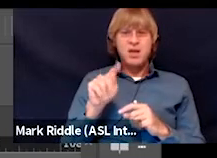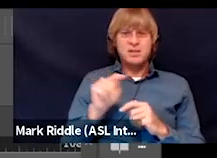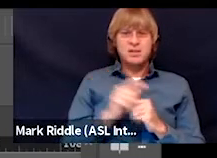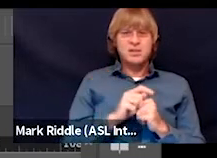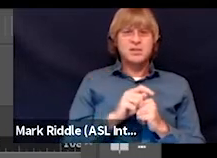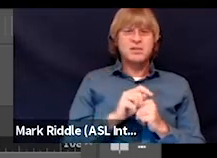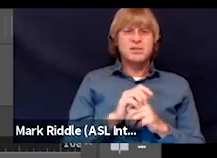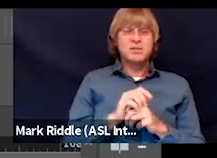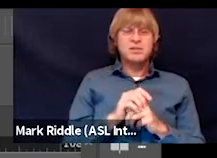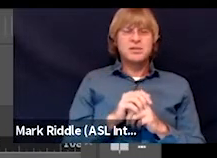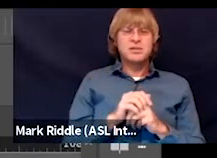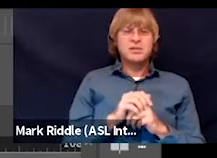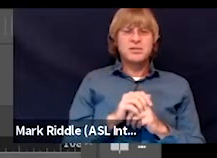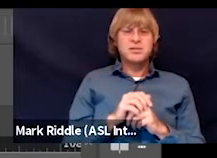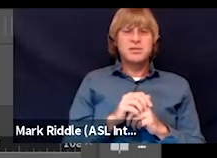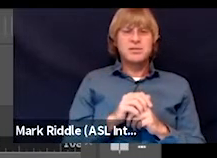So